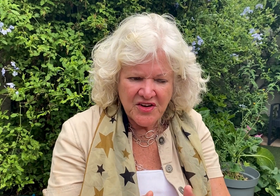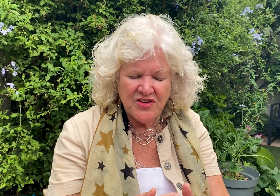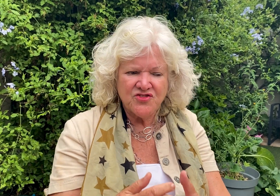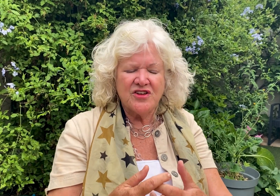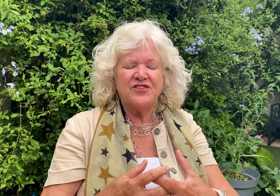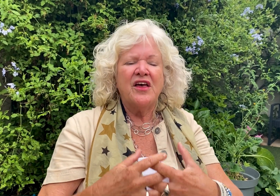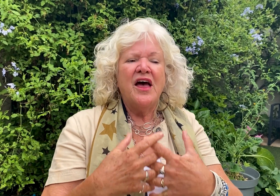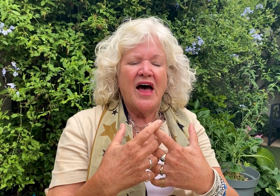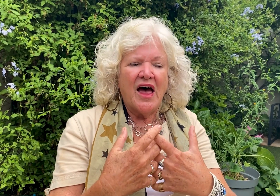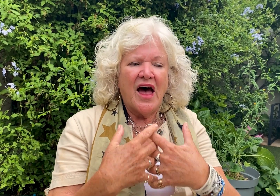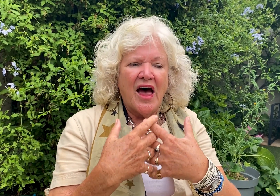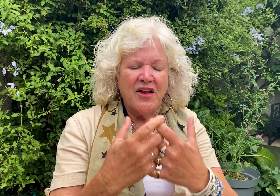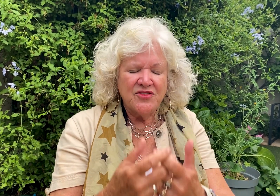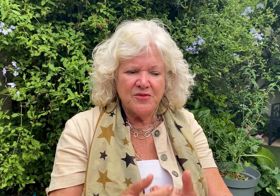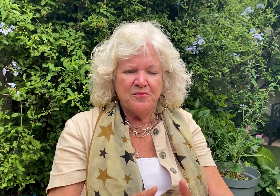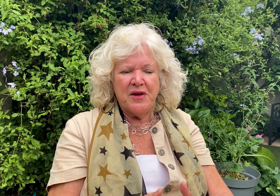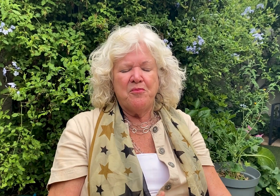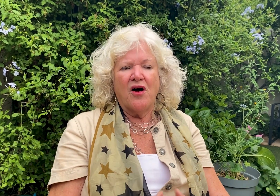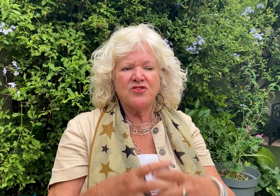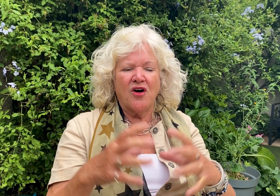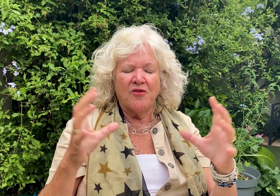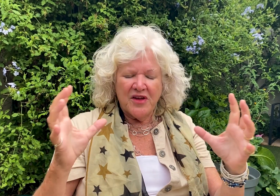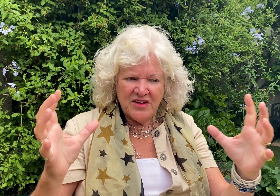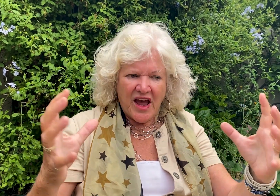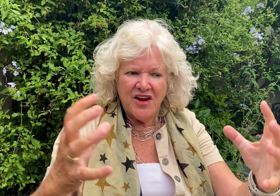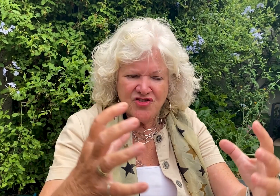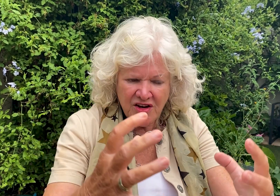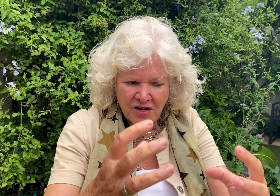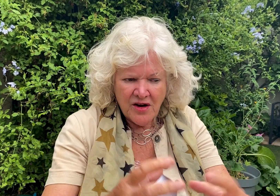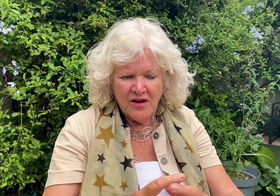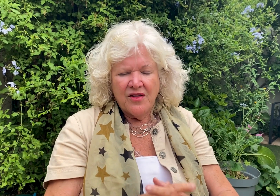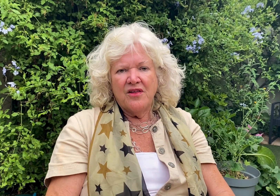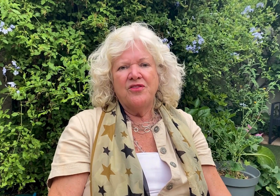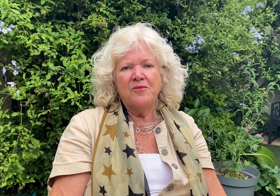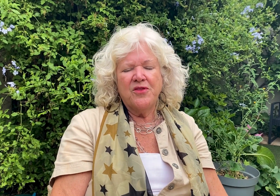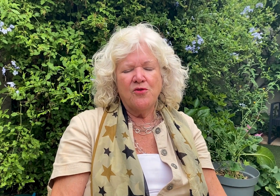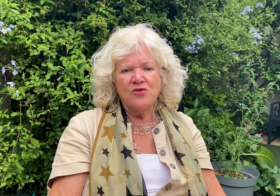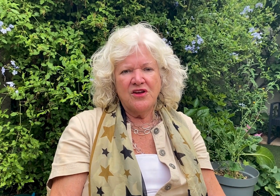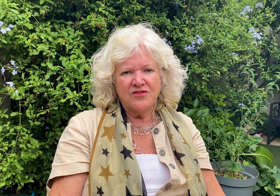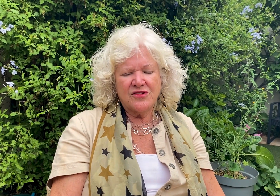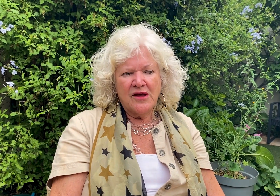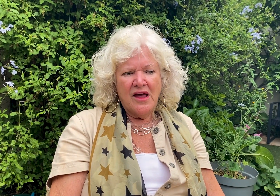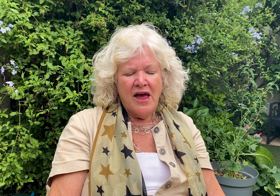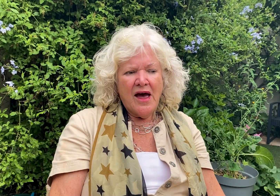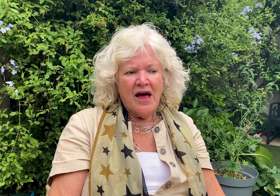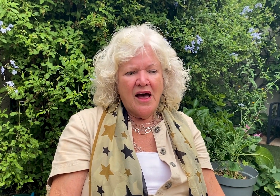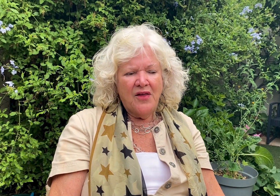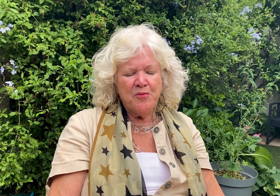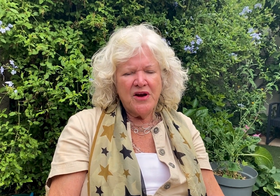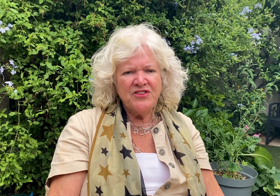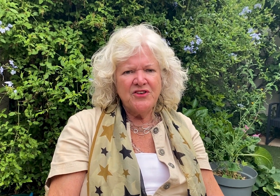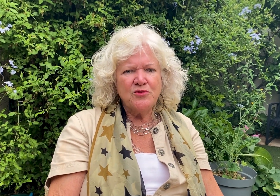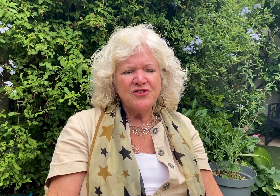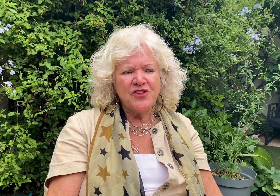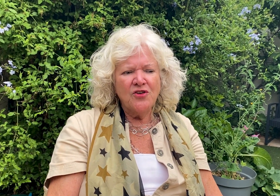at the dignitaries and be part of engaging the audience. And